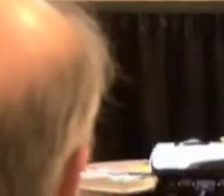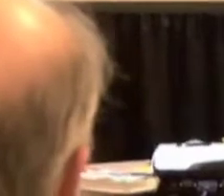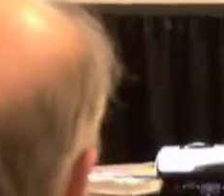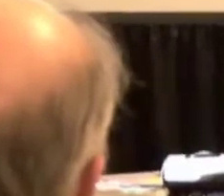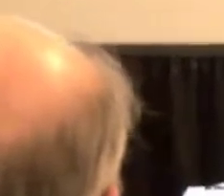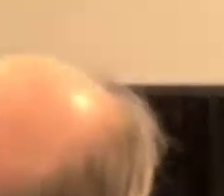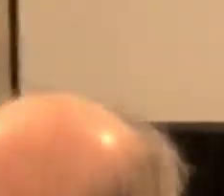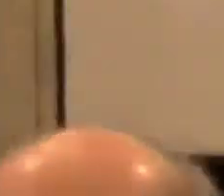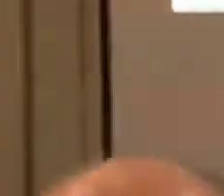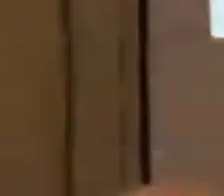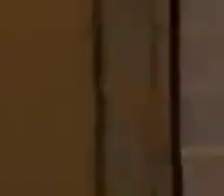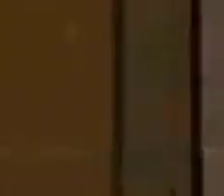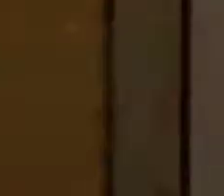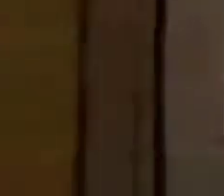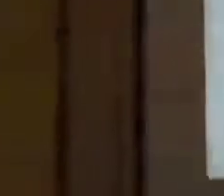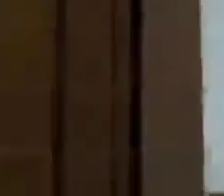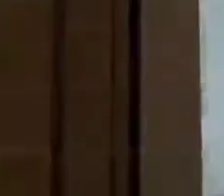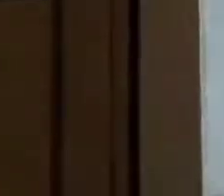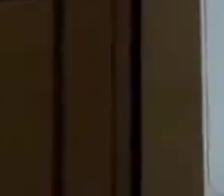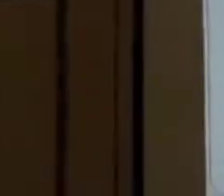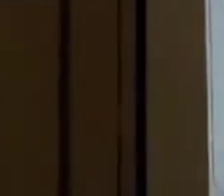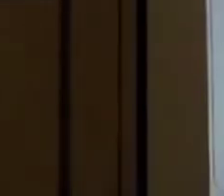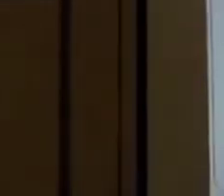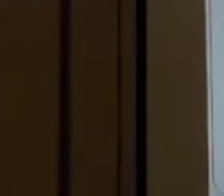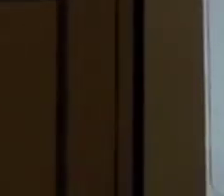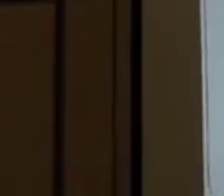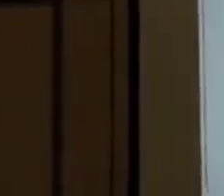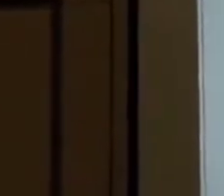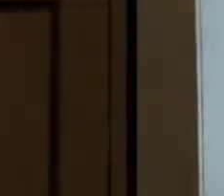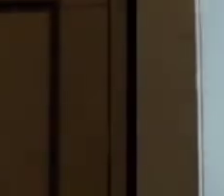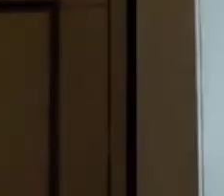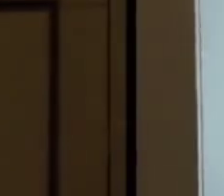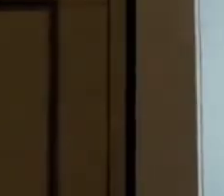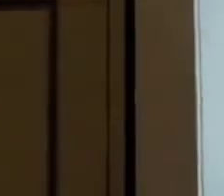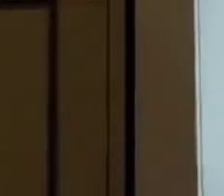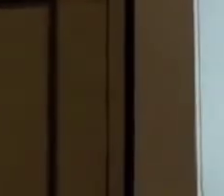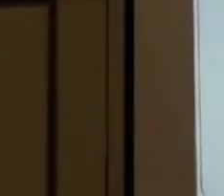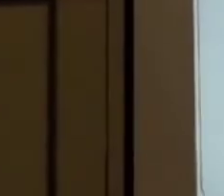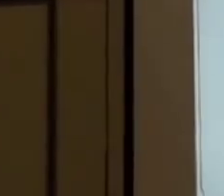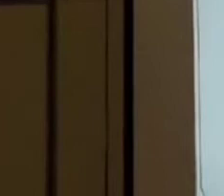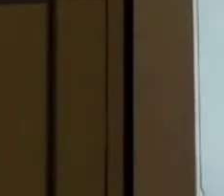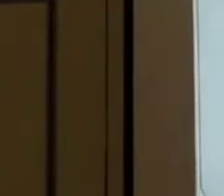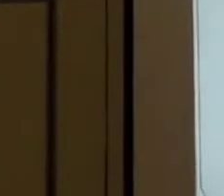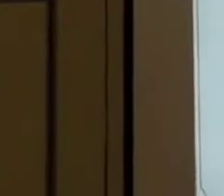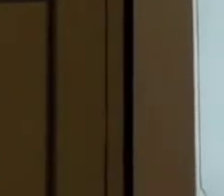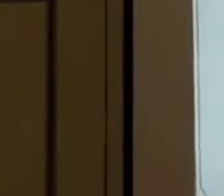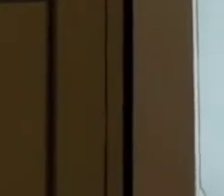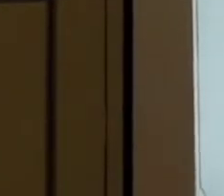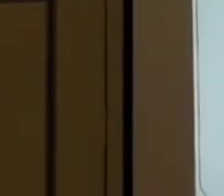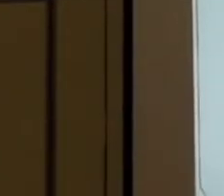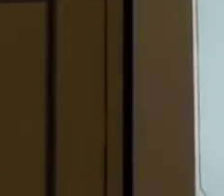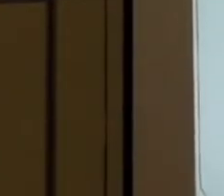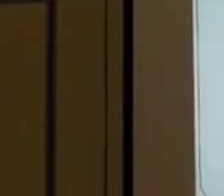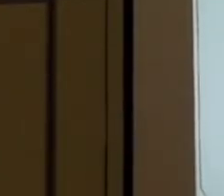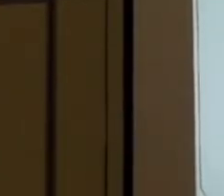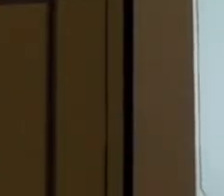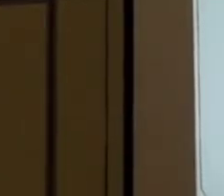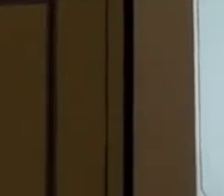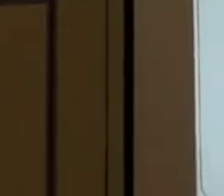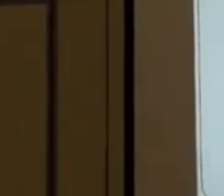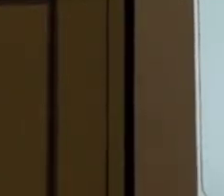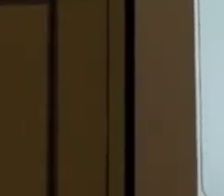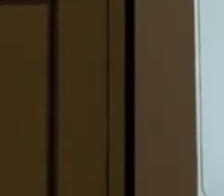do have, actually it's this spring, I have a 3-credit classroom management course. It's